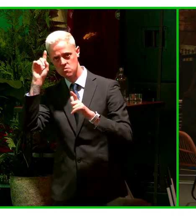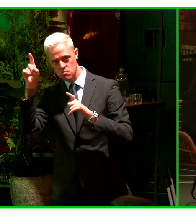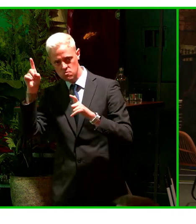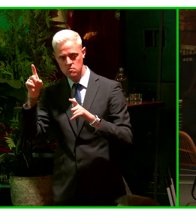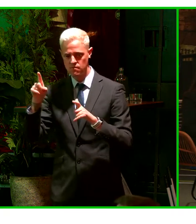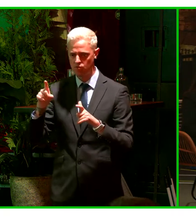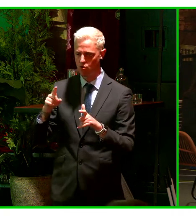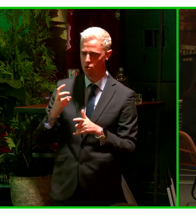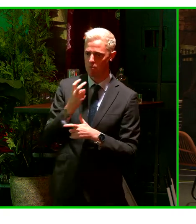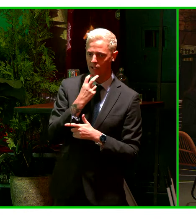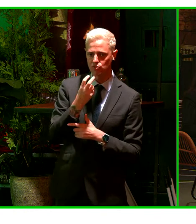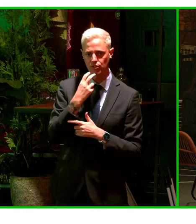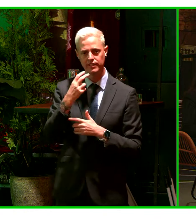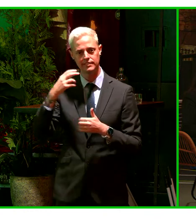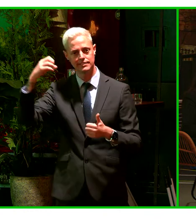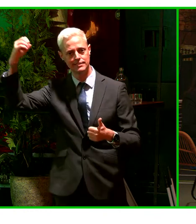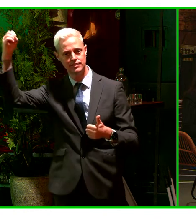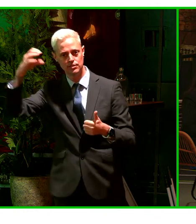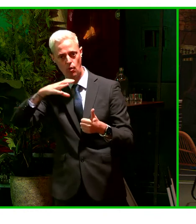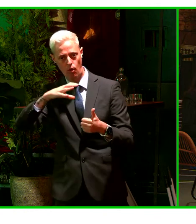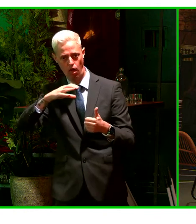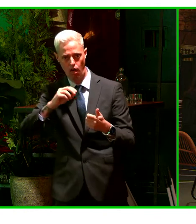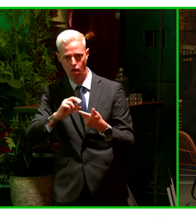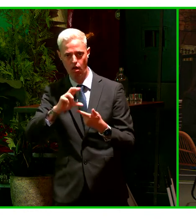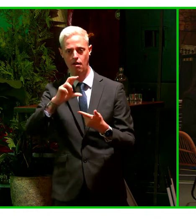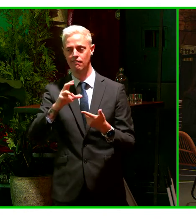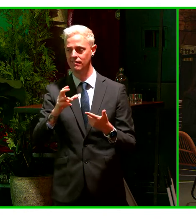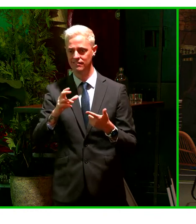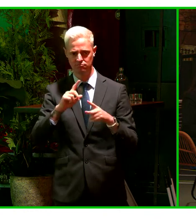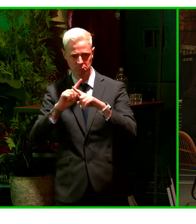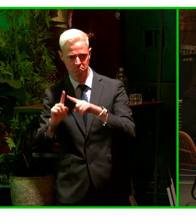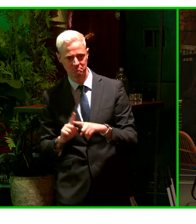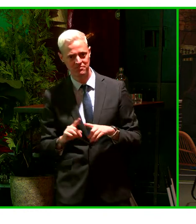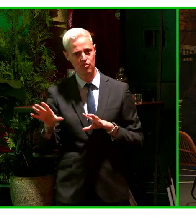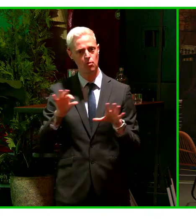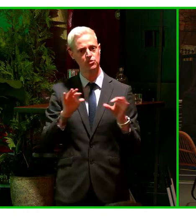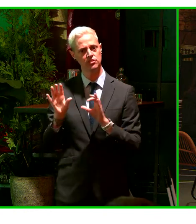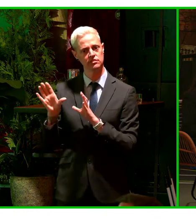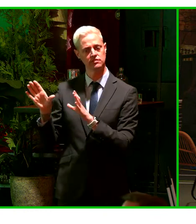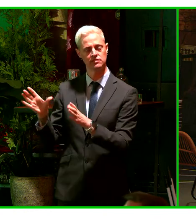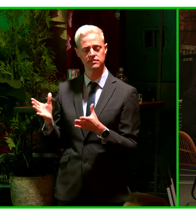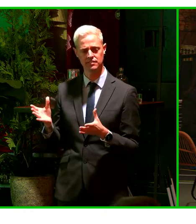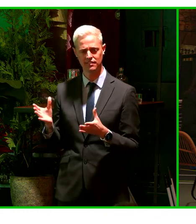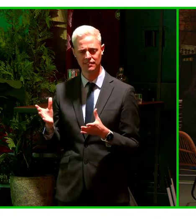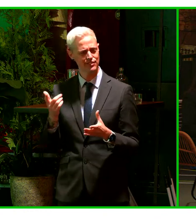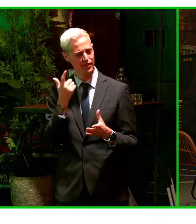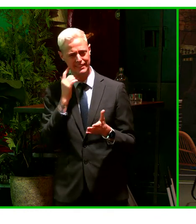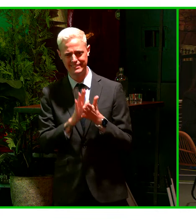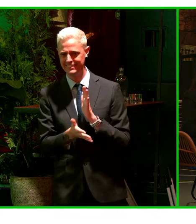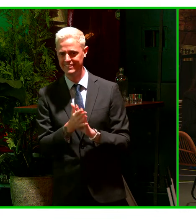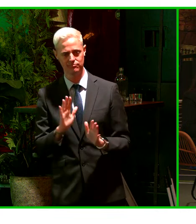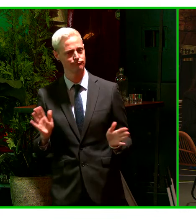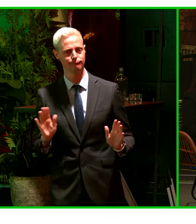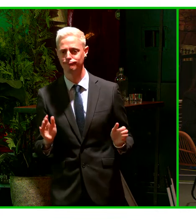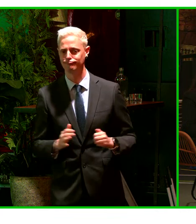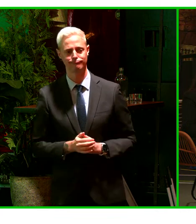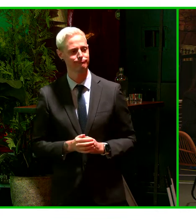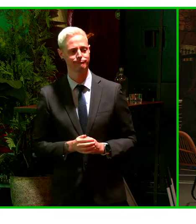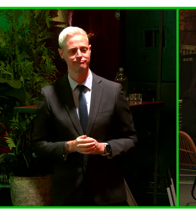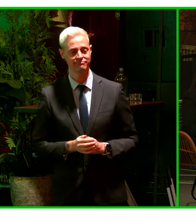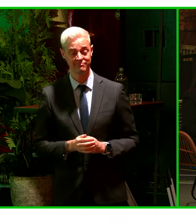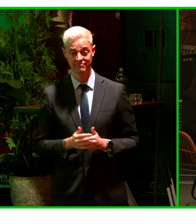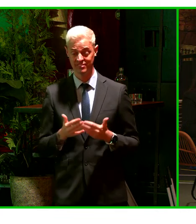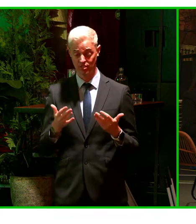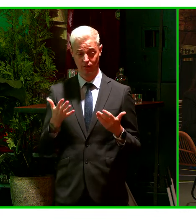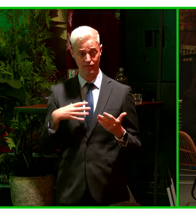to solar, where I sit in EV. And yeah, it's not an easy fix. So part of it is about that visibility.